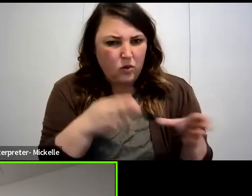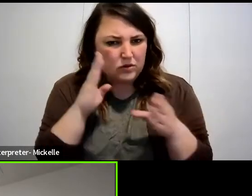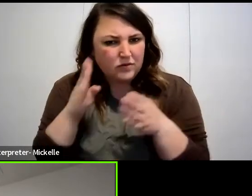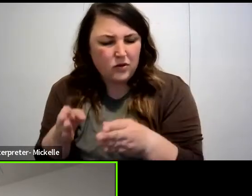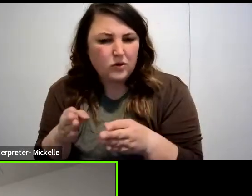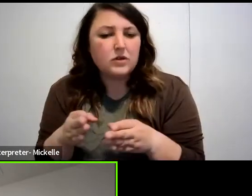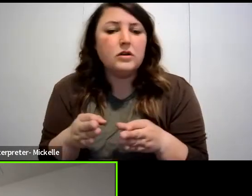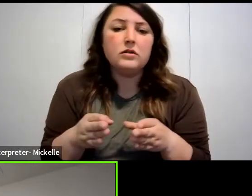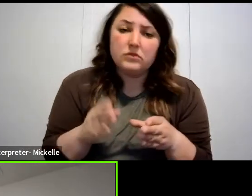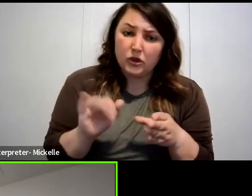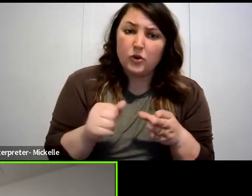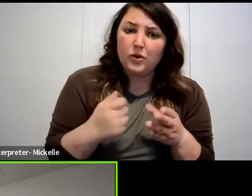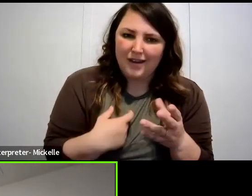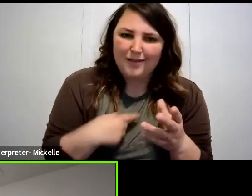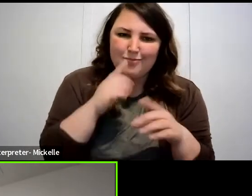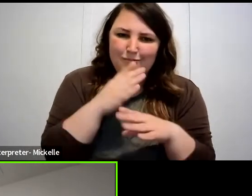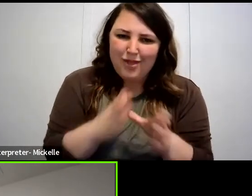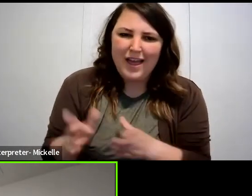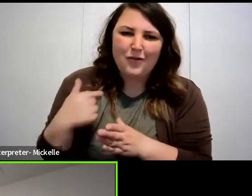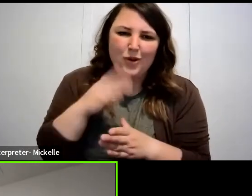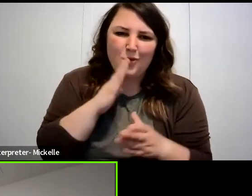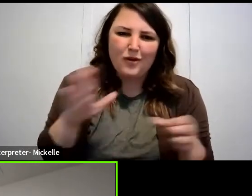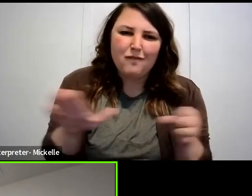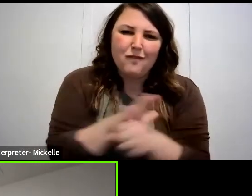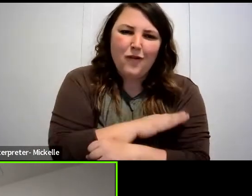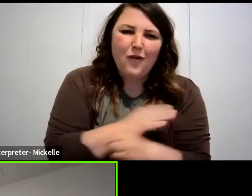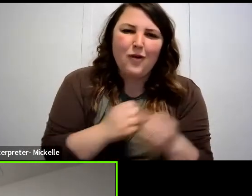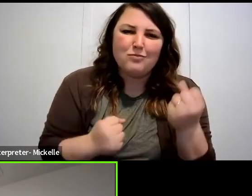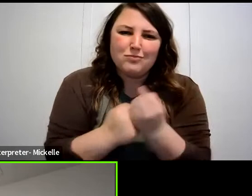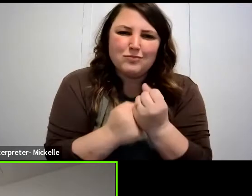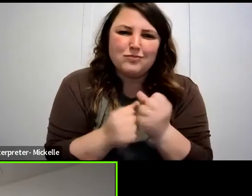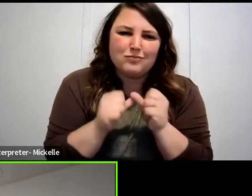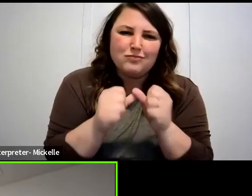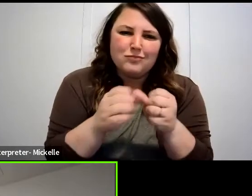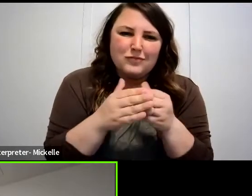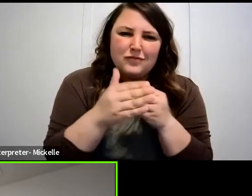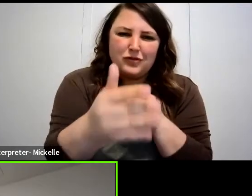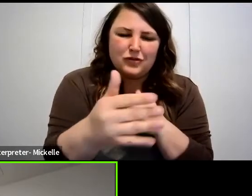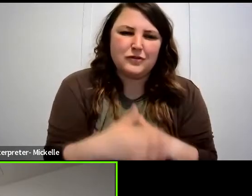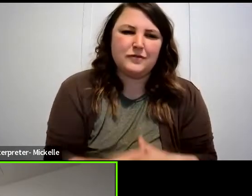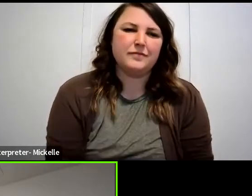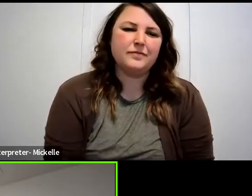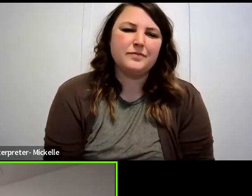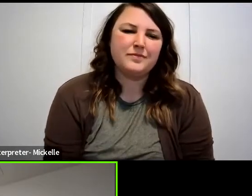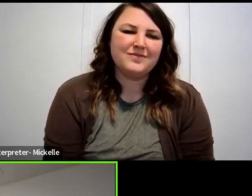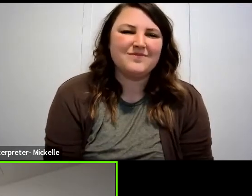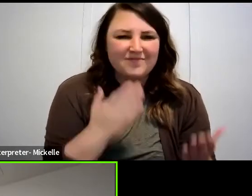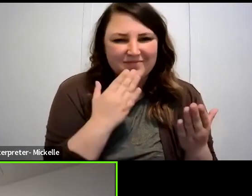continued support in the future. And I thank you very much. I wish you a great event today.